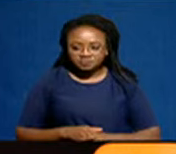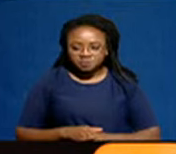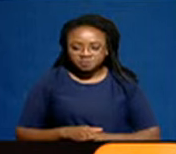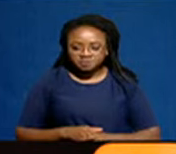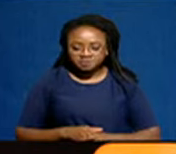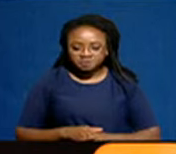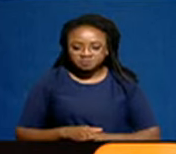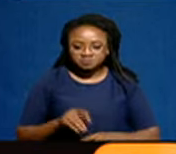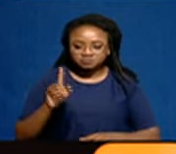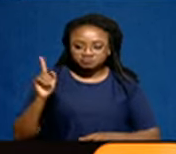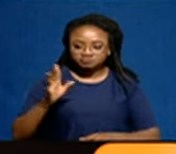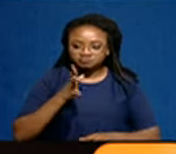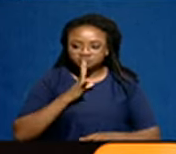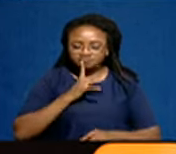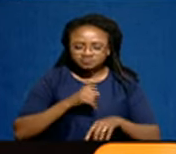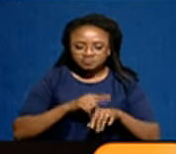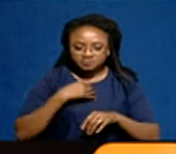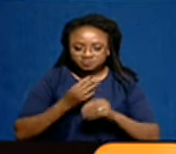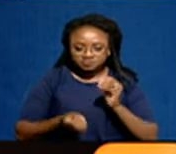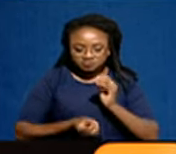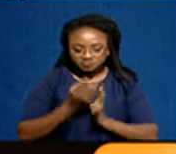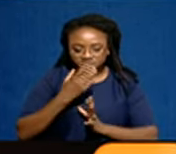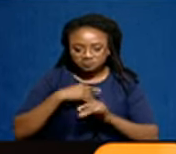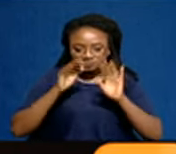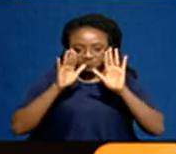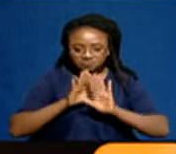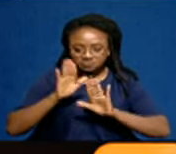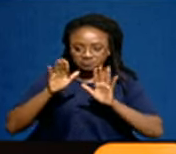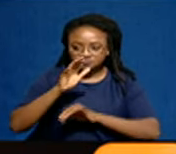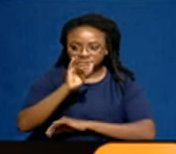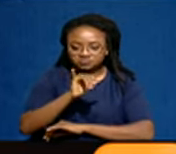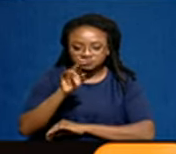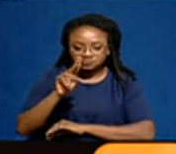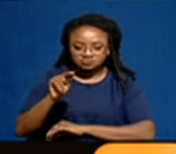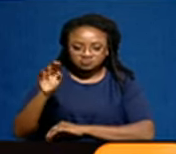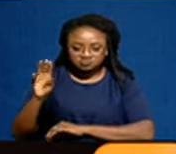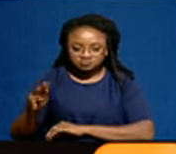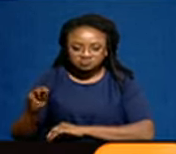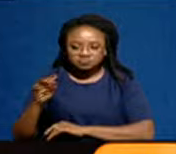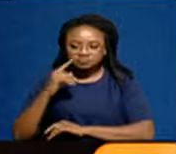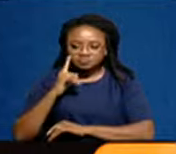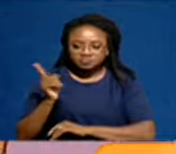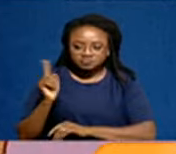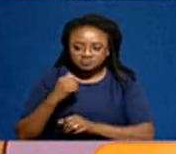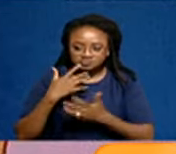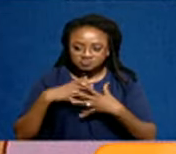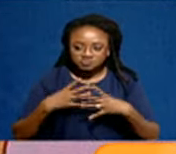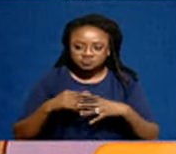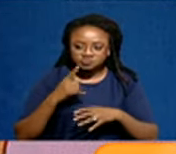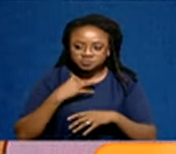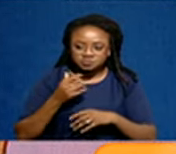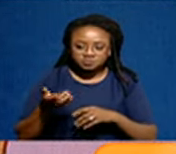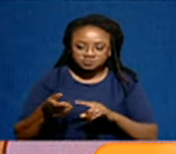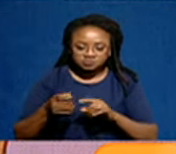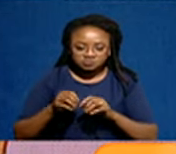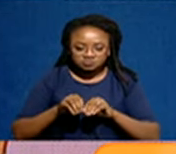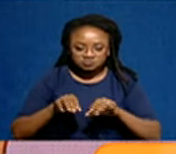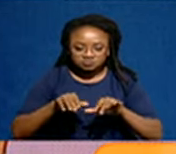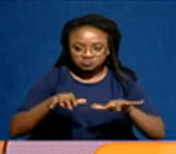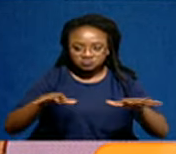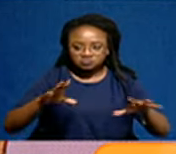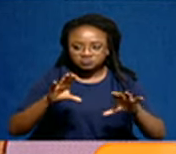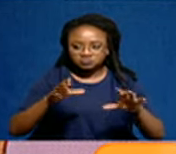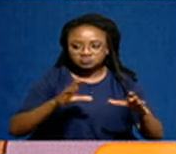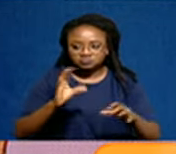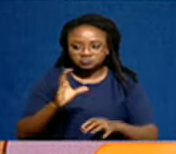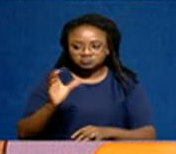Speaking during the launch of the Nisare Kabisa campaign, I&M officials intimated their aggressive plan to increase their customer base to over 1